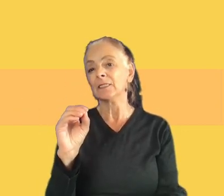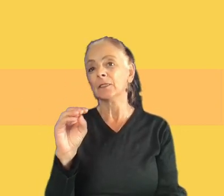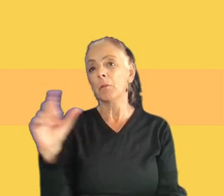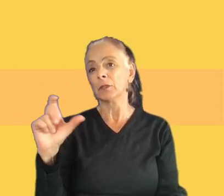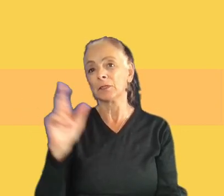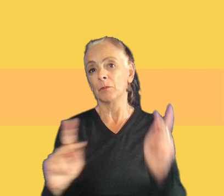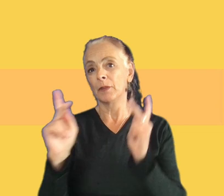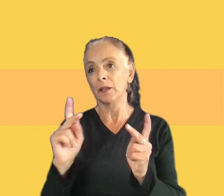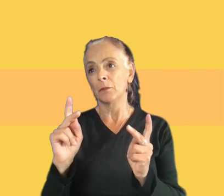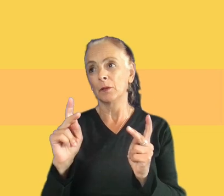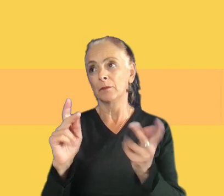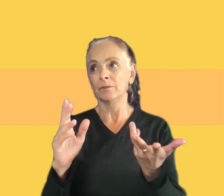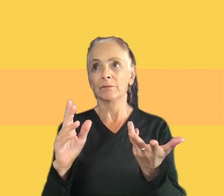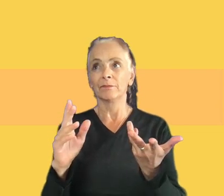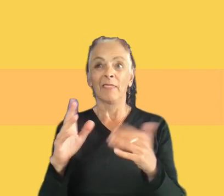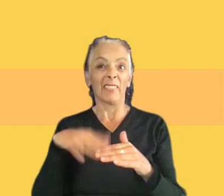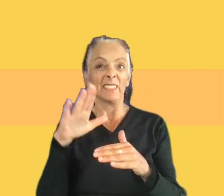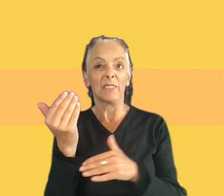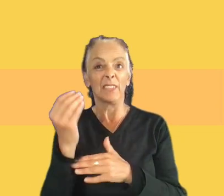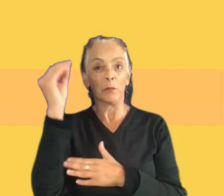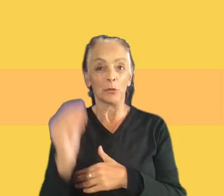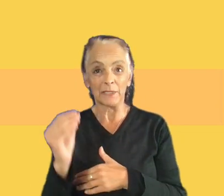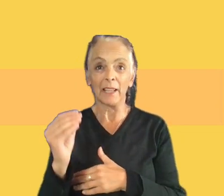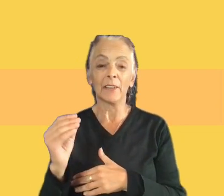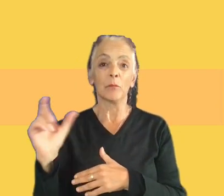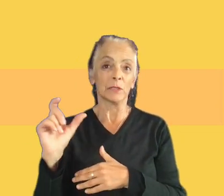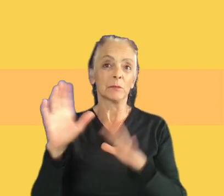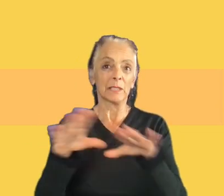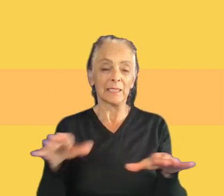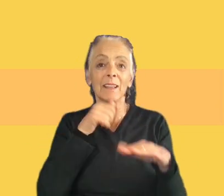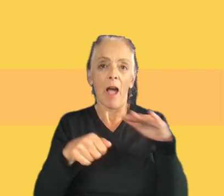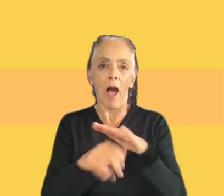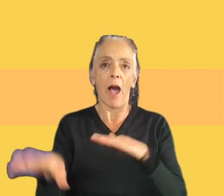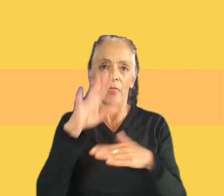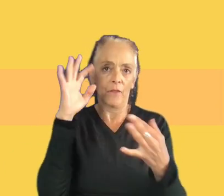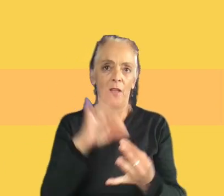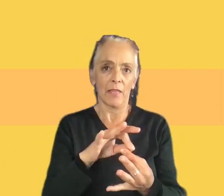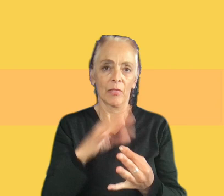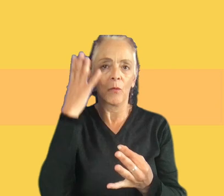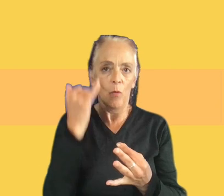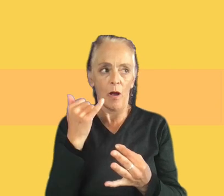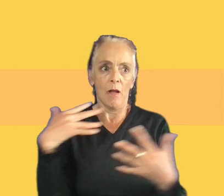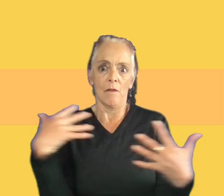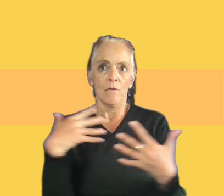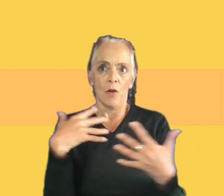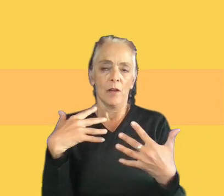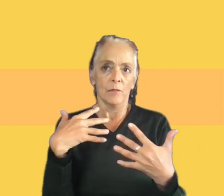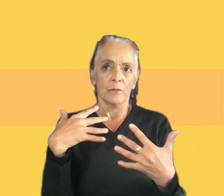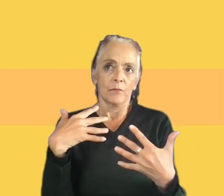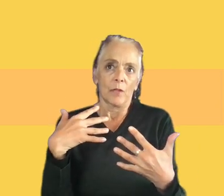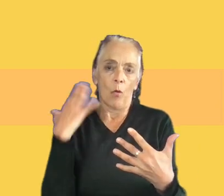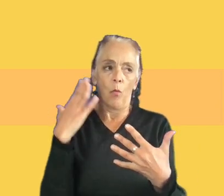least 15% of Muslim children hide their faith out of fear of being targeted. I'd wager that many more would hide